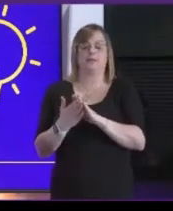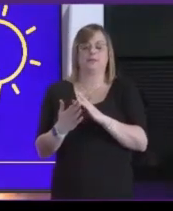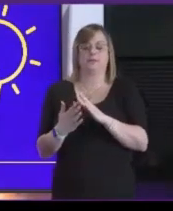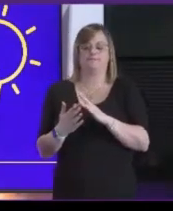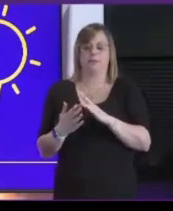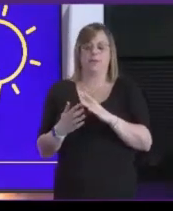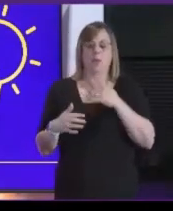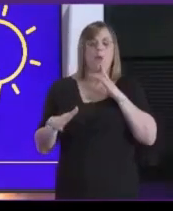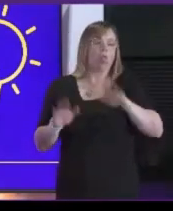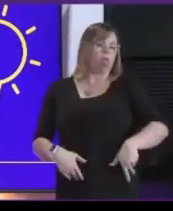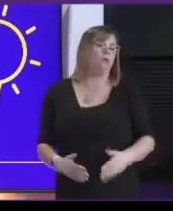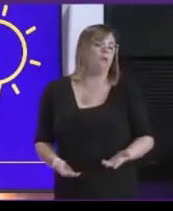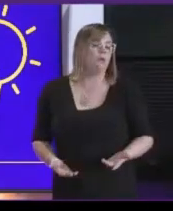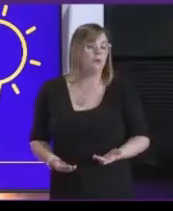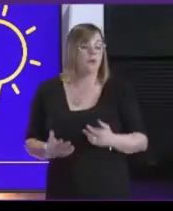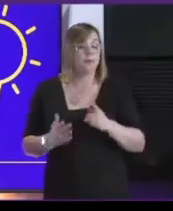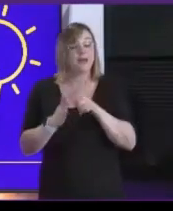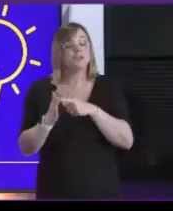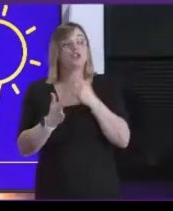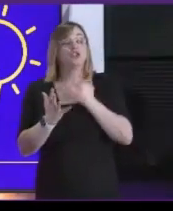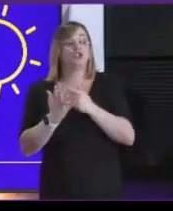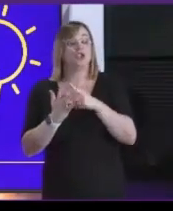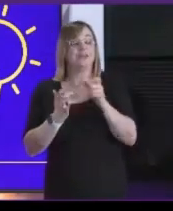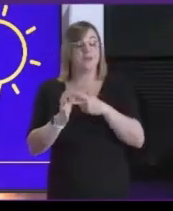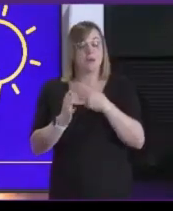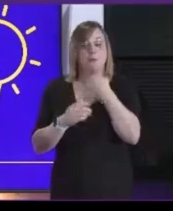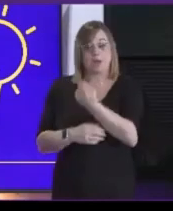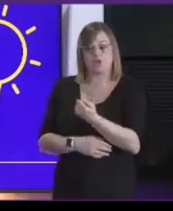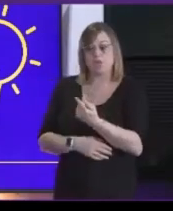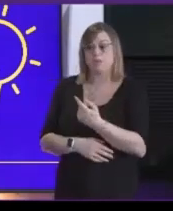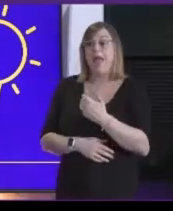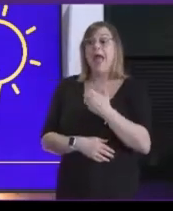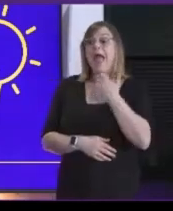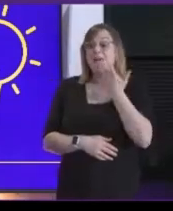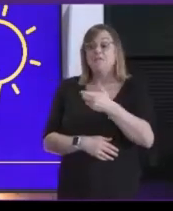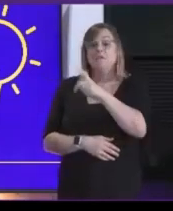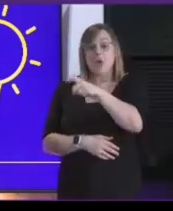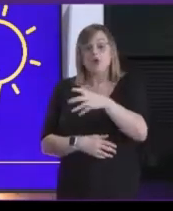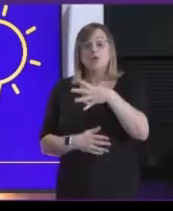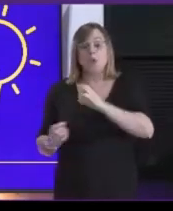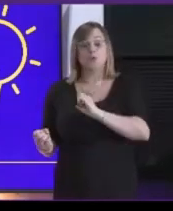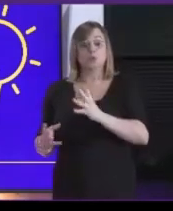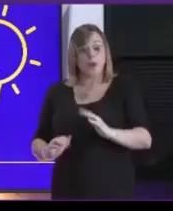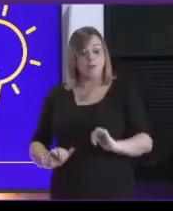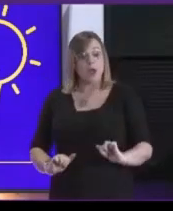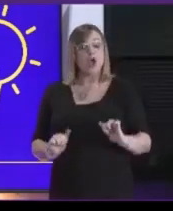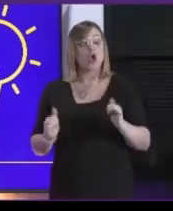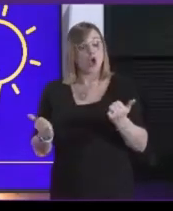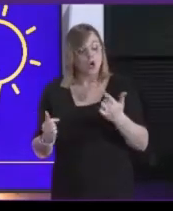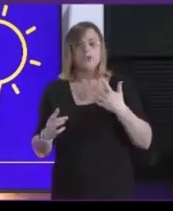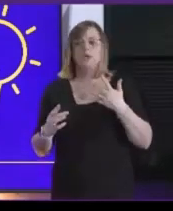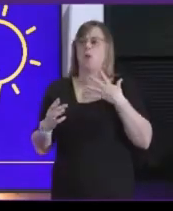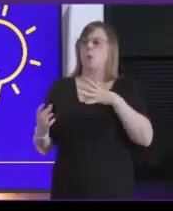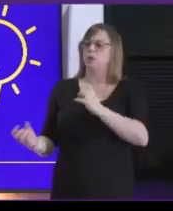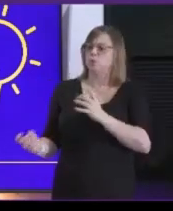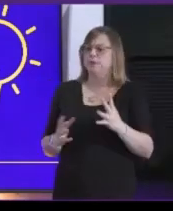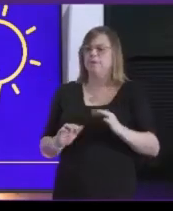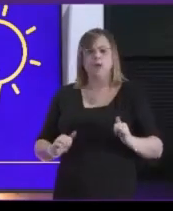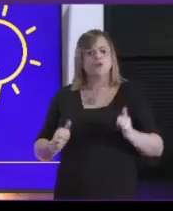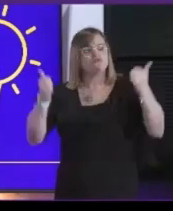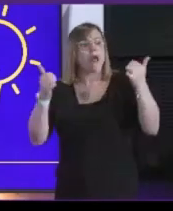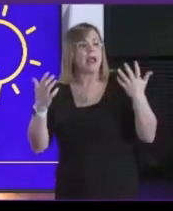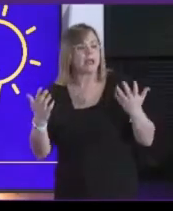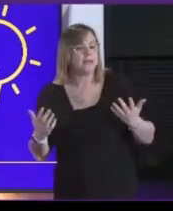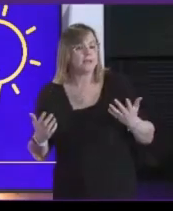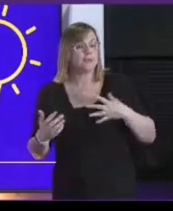as Jessica was mentioning, I think every vendor wants to deliver something good, something great, and you